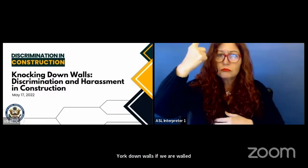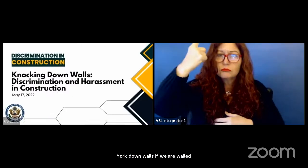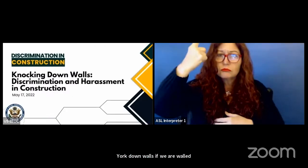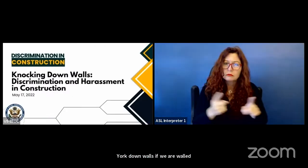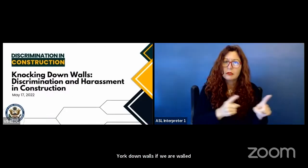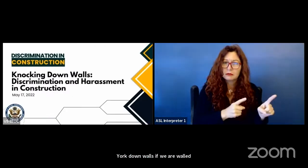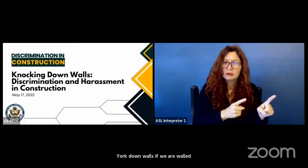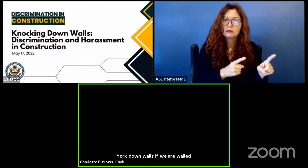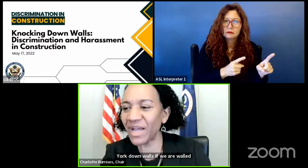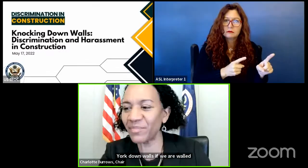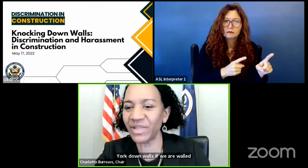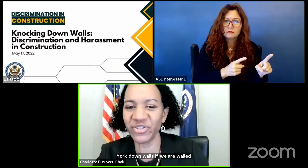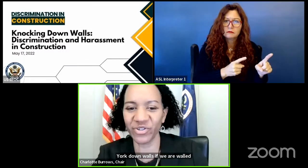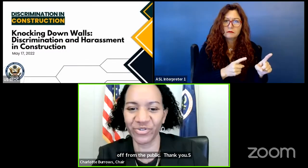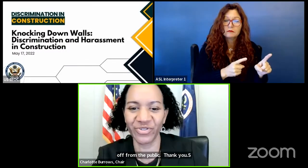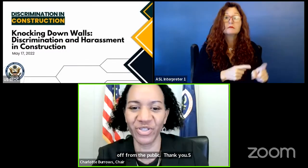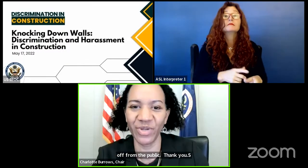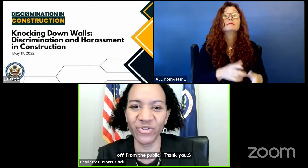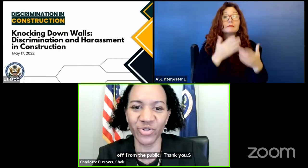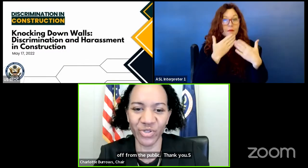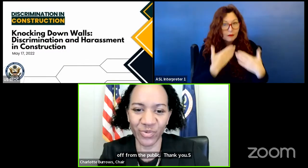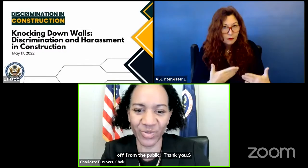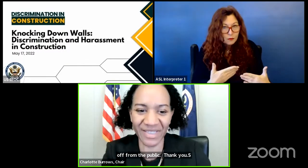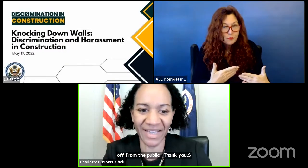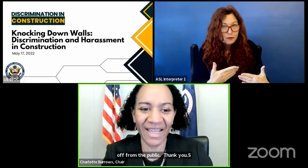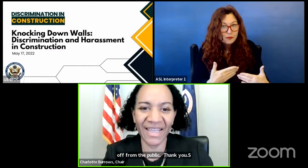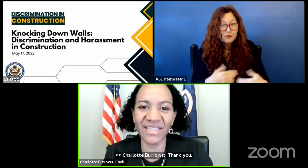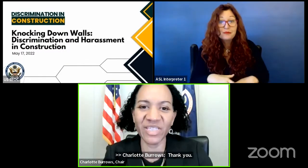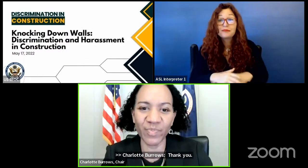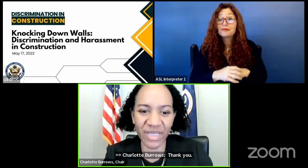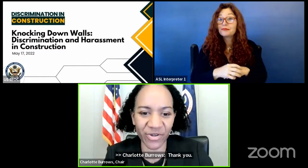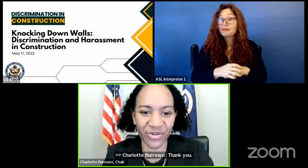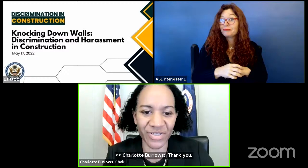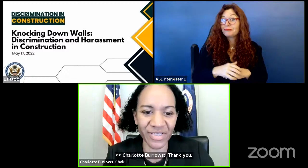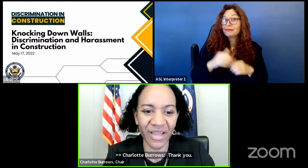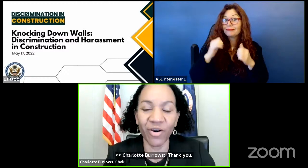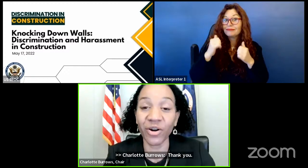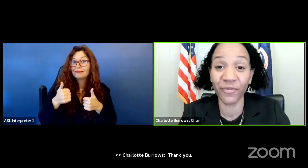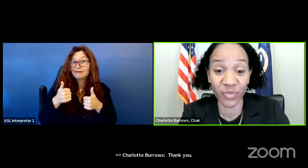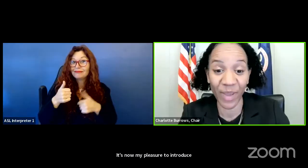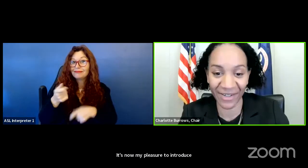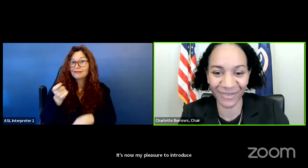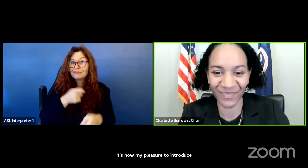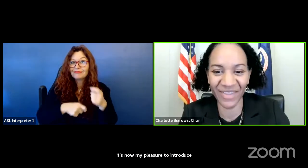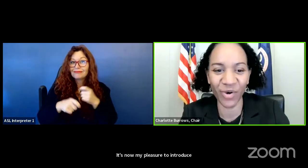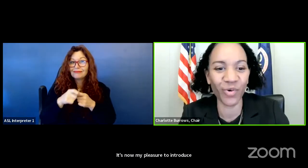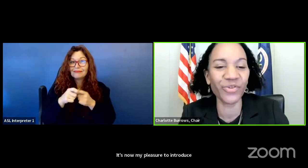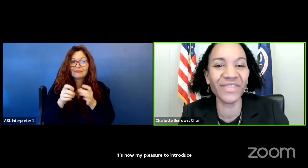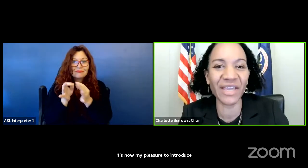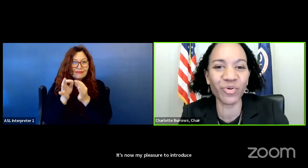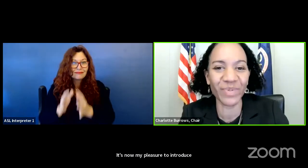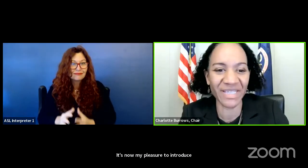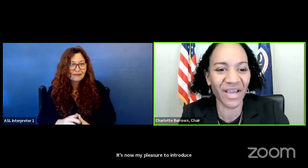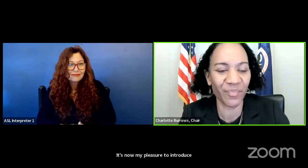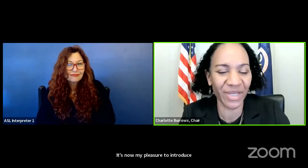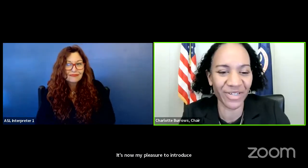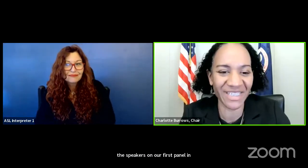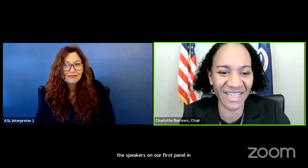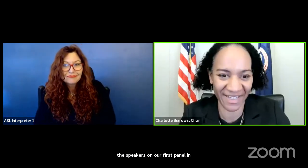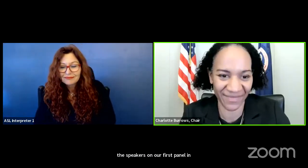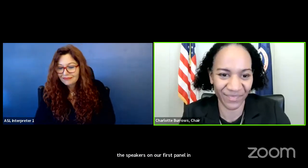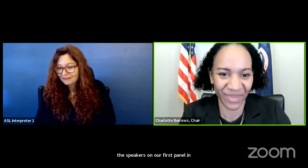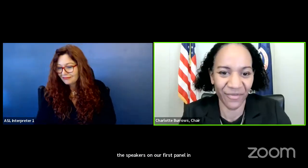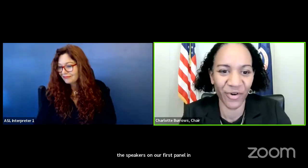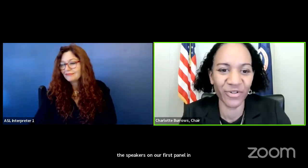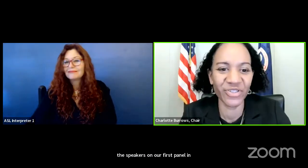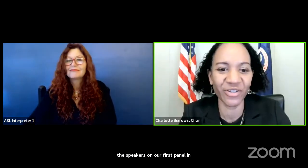thank you and it's now my pleasure to introduce the speakers on our first panel in the order that they will be appearing